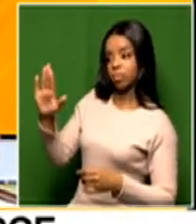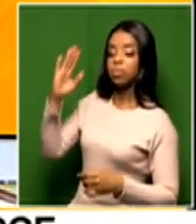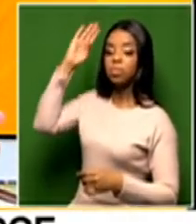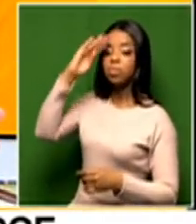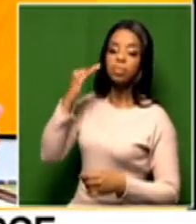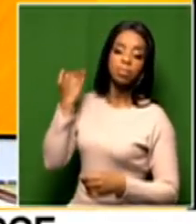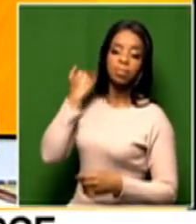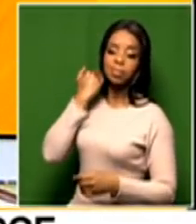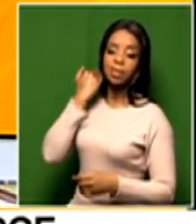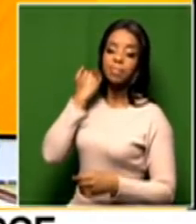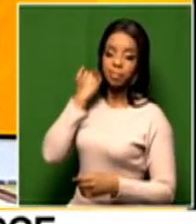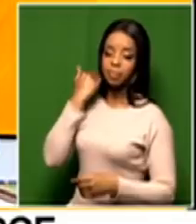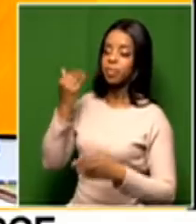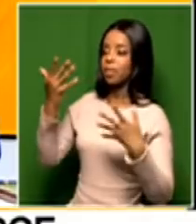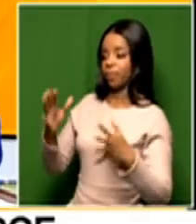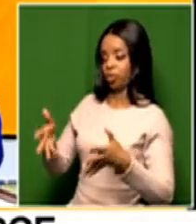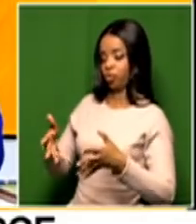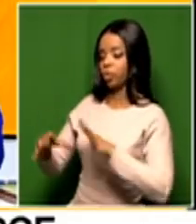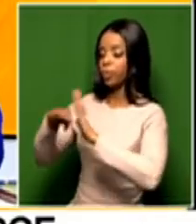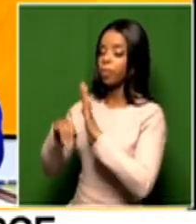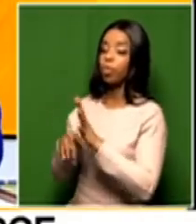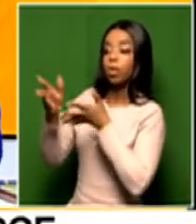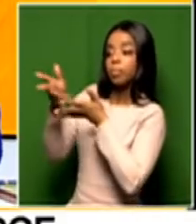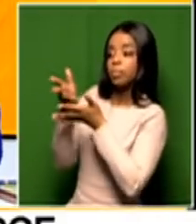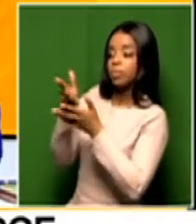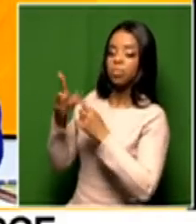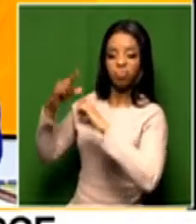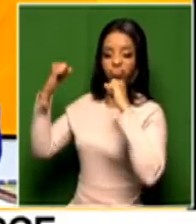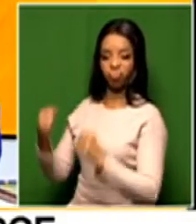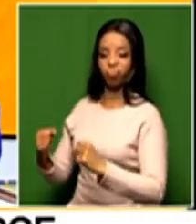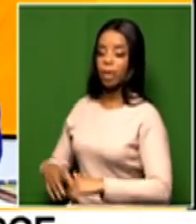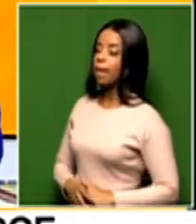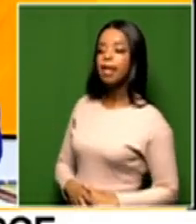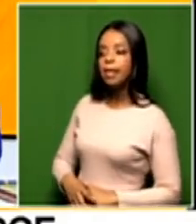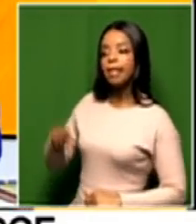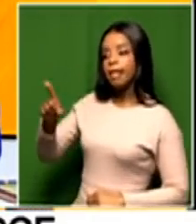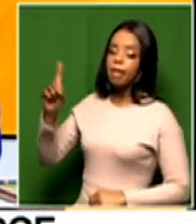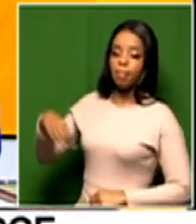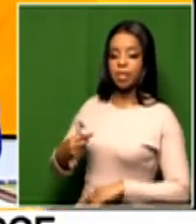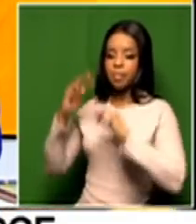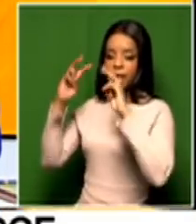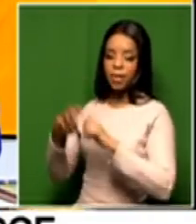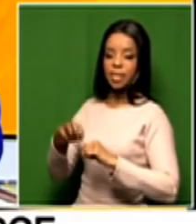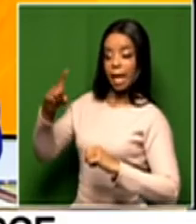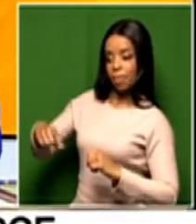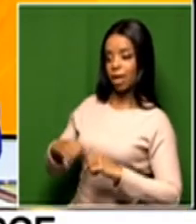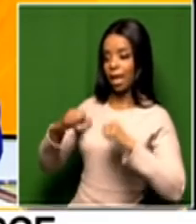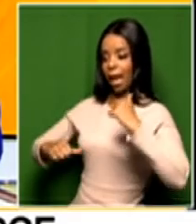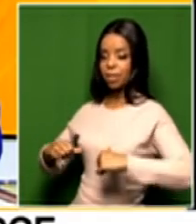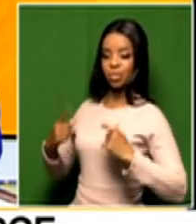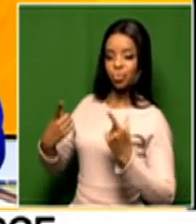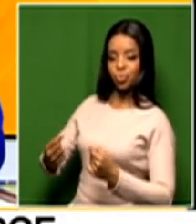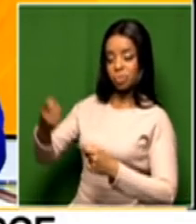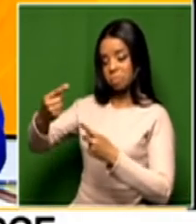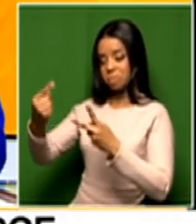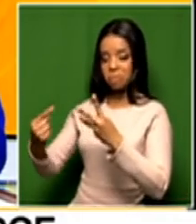have? We've spoken to her on the program. She is adamant that this must be investigated, action must be taken, but surely the action